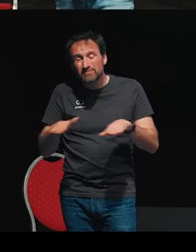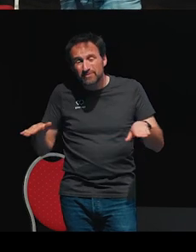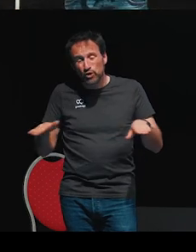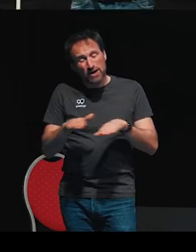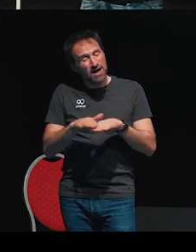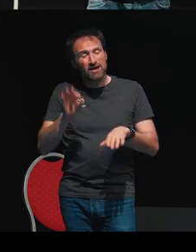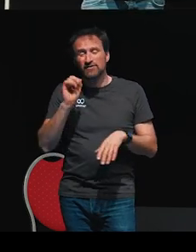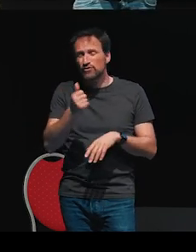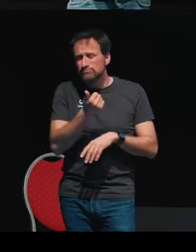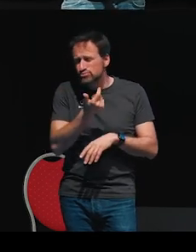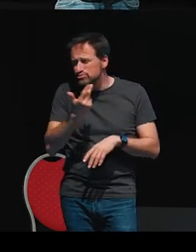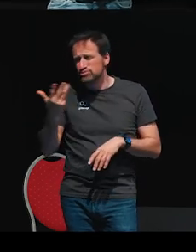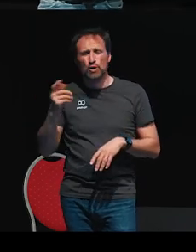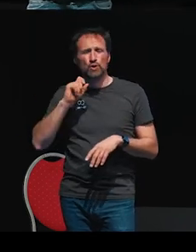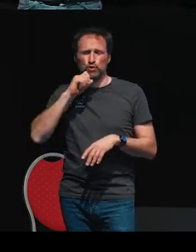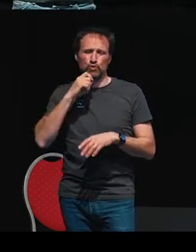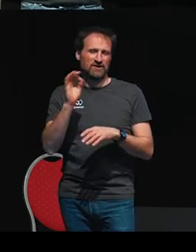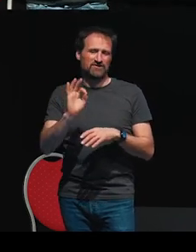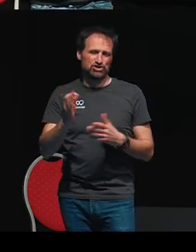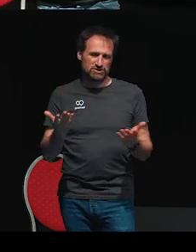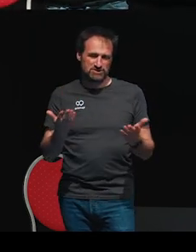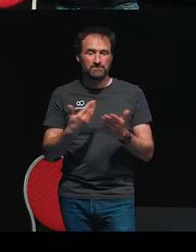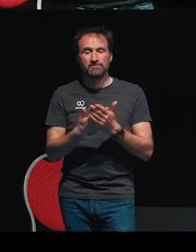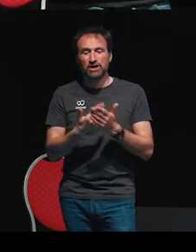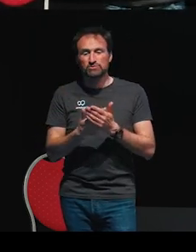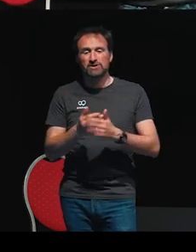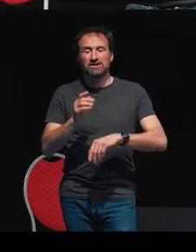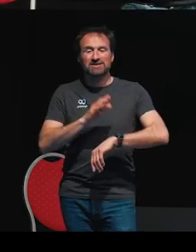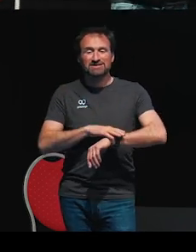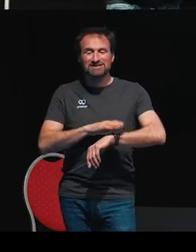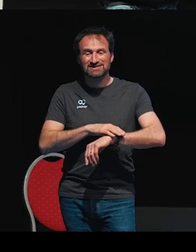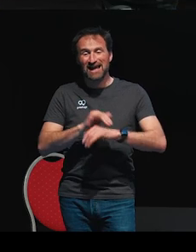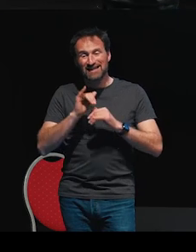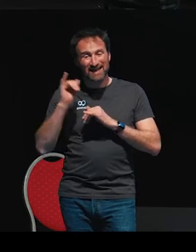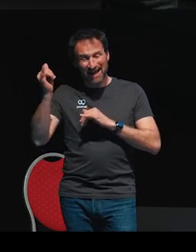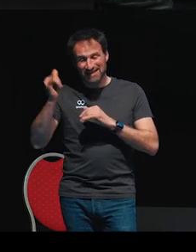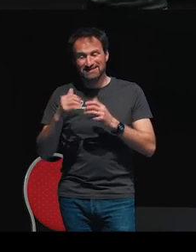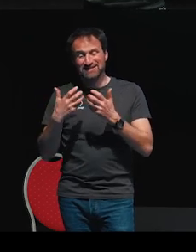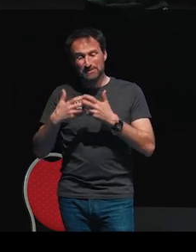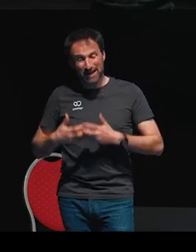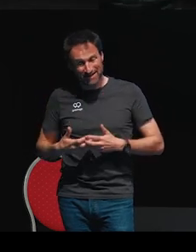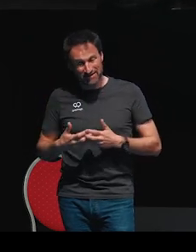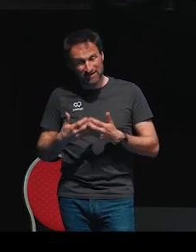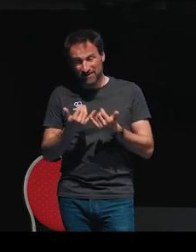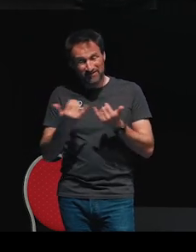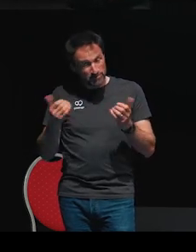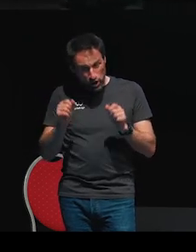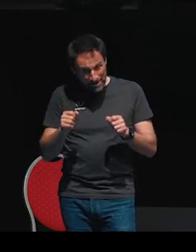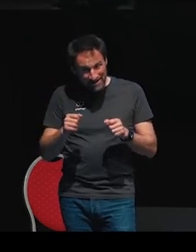features. For example, time travel debugging is only possible if you have reproducible